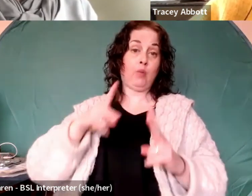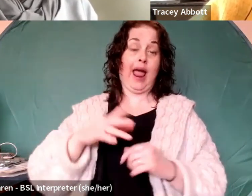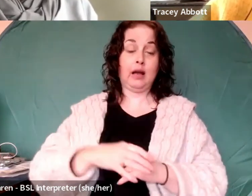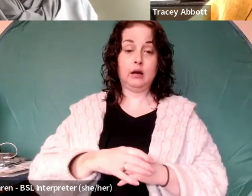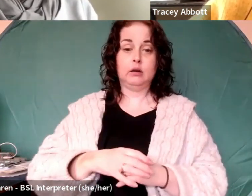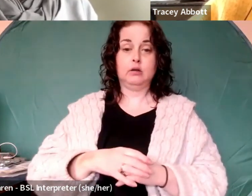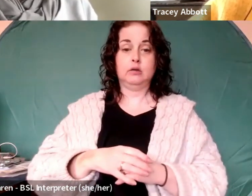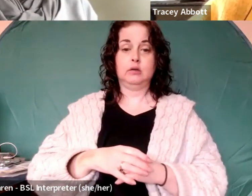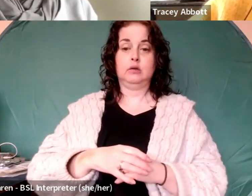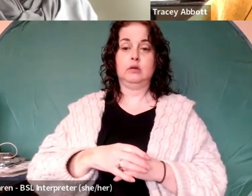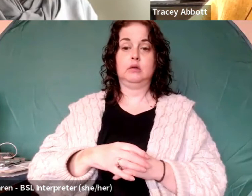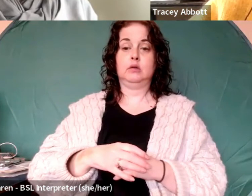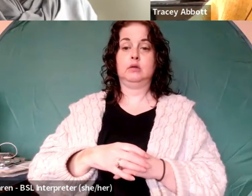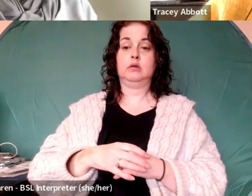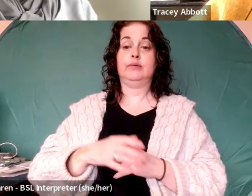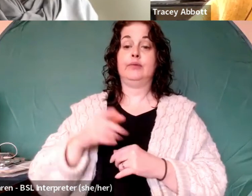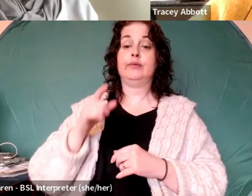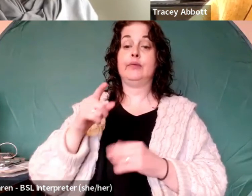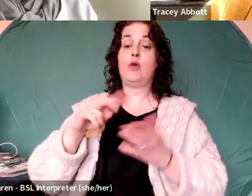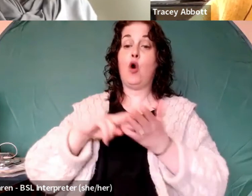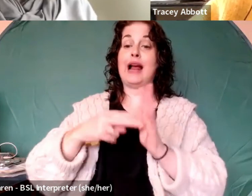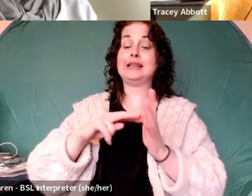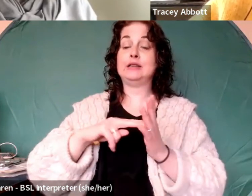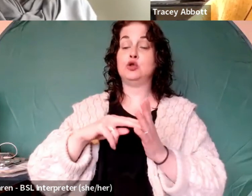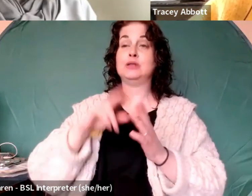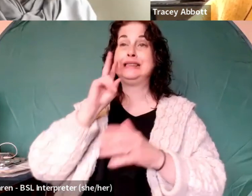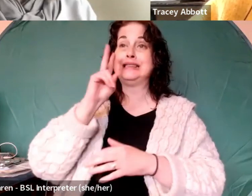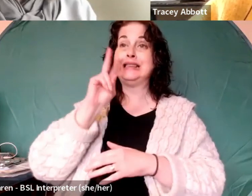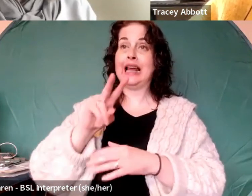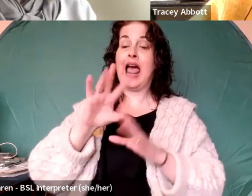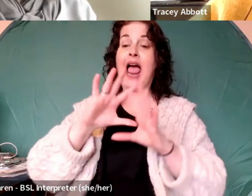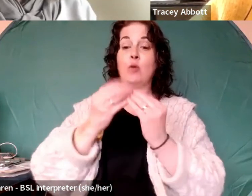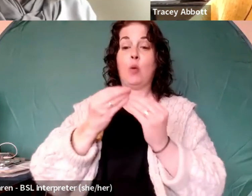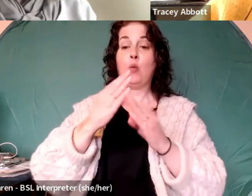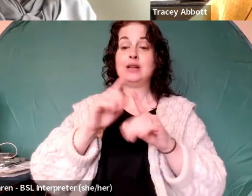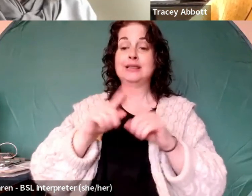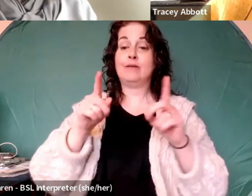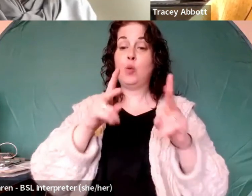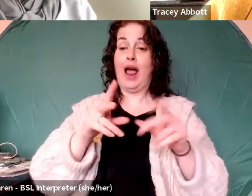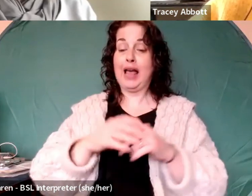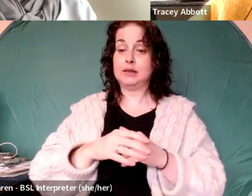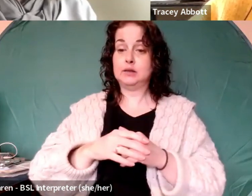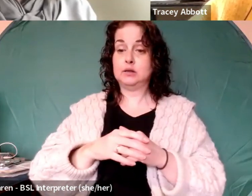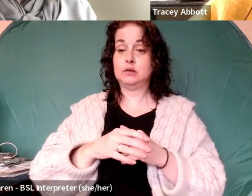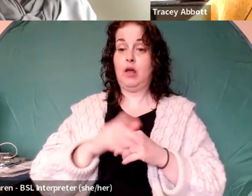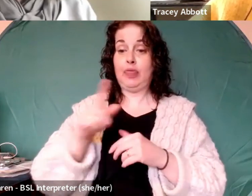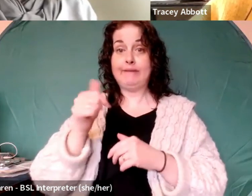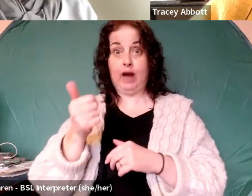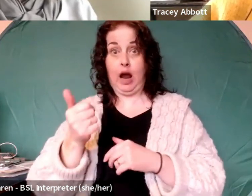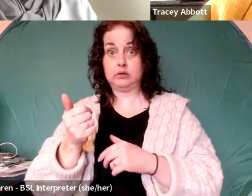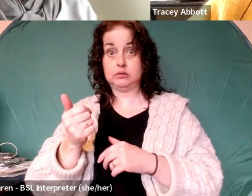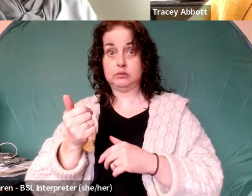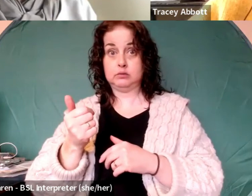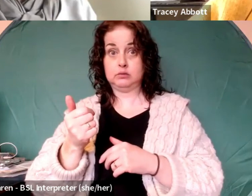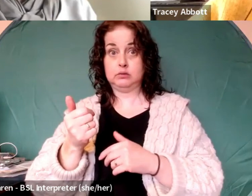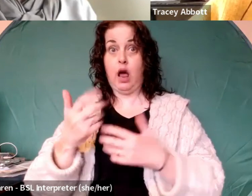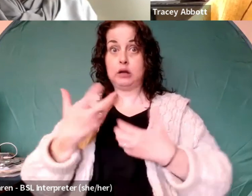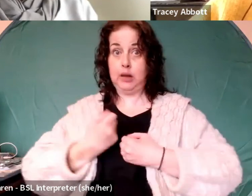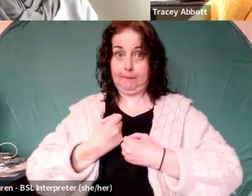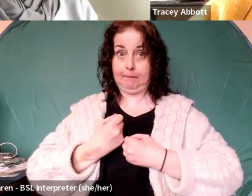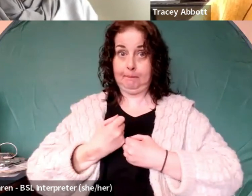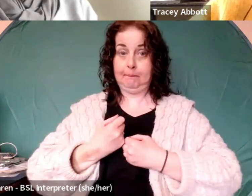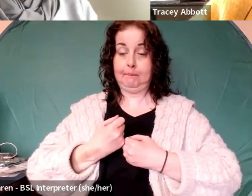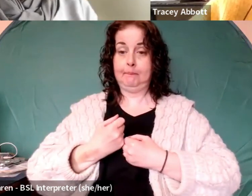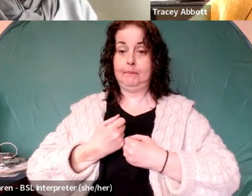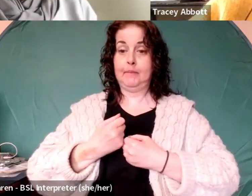that if organisations recognise that everybody works in different ways, and that's fine, and we can facilitate that,